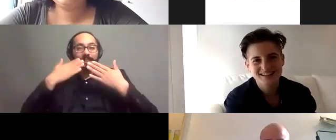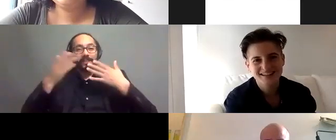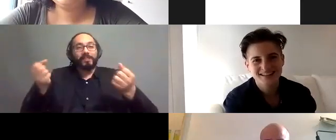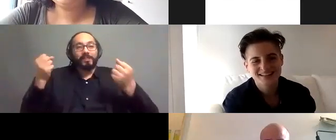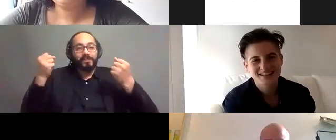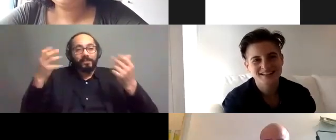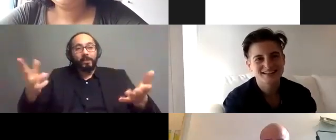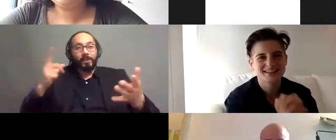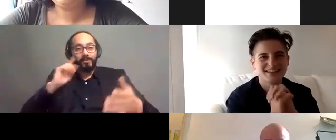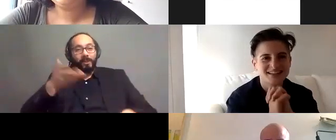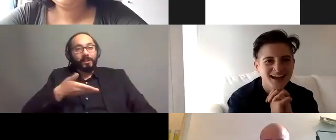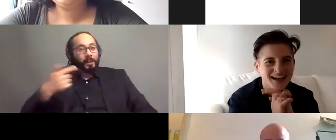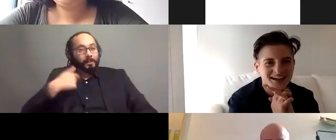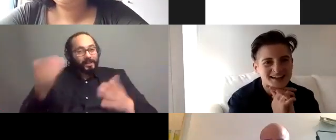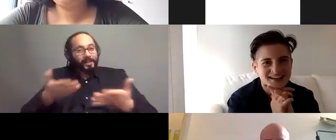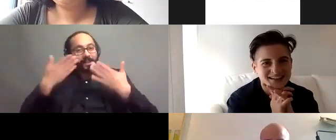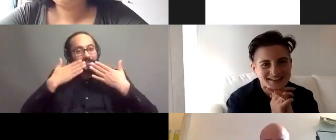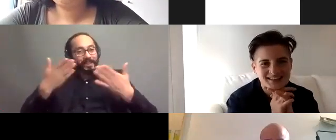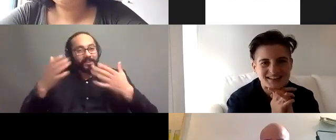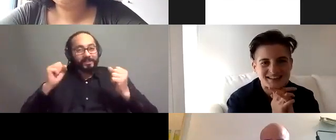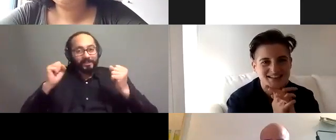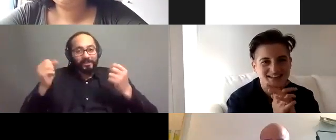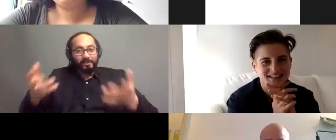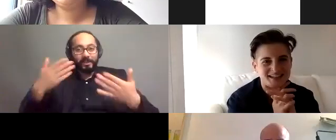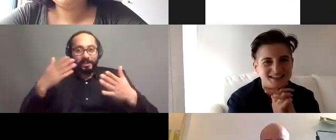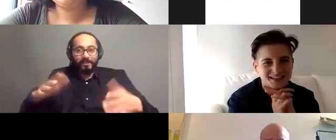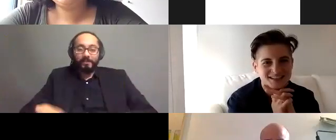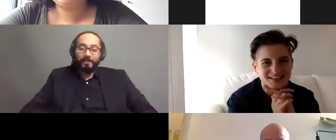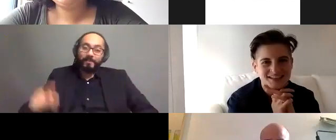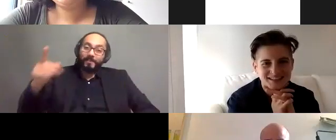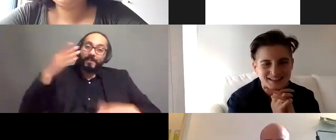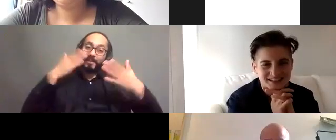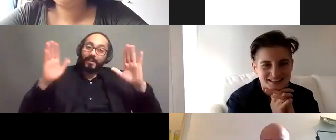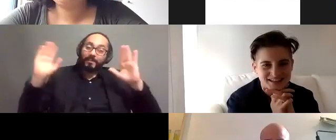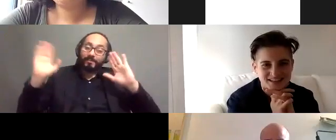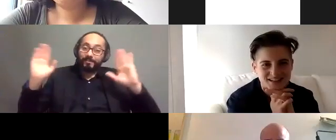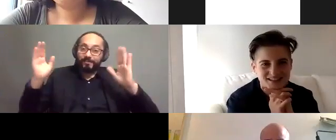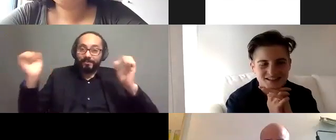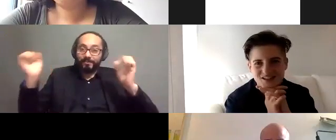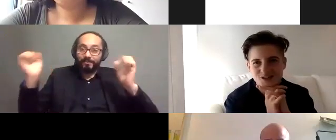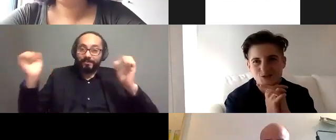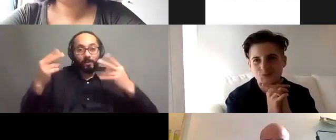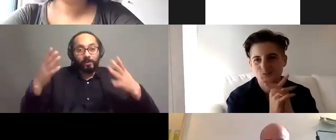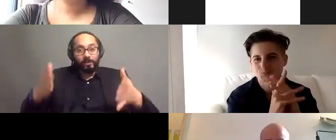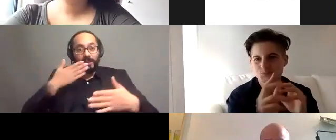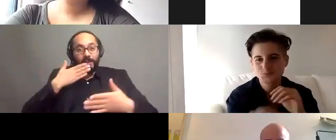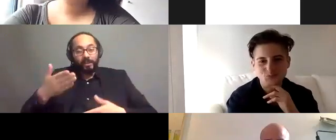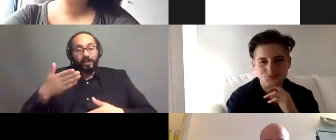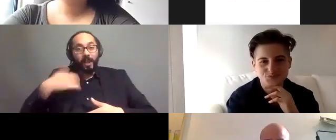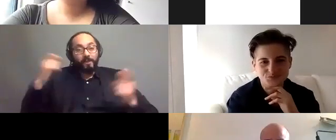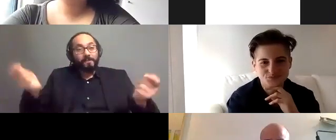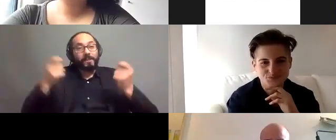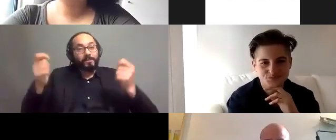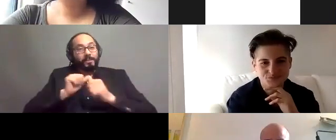having me here. So thank you. Yeah, thanks all around. Thank you viewers for joining us. Our festival goes on until